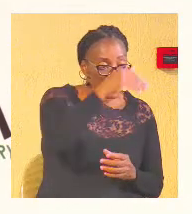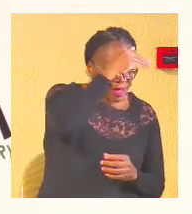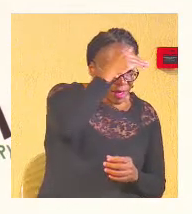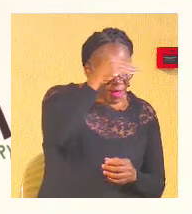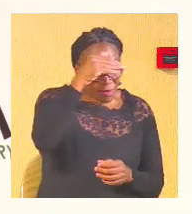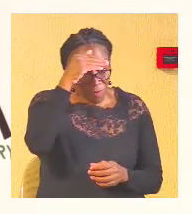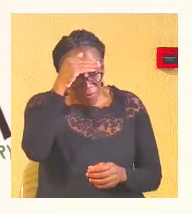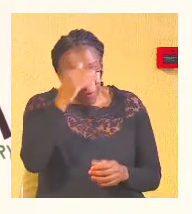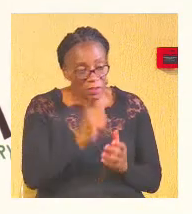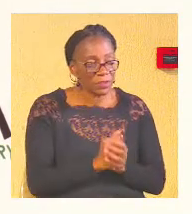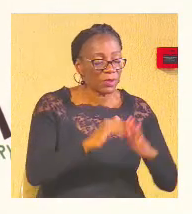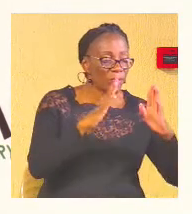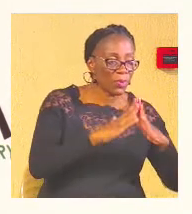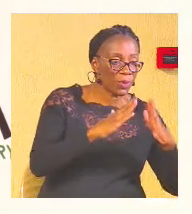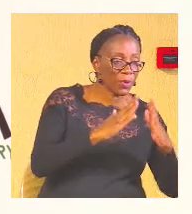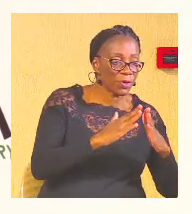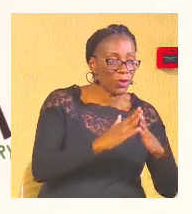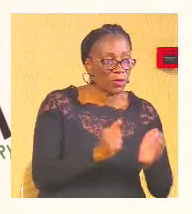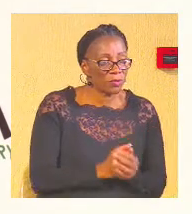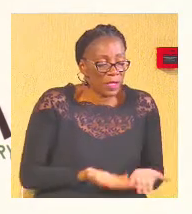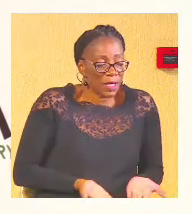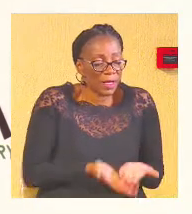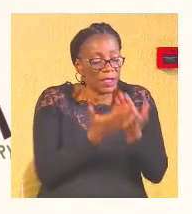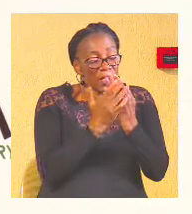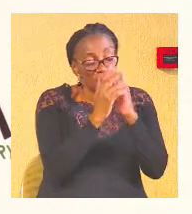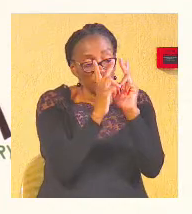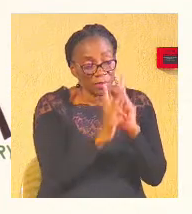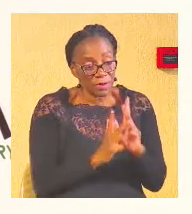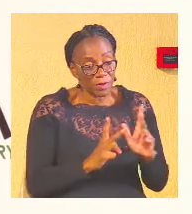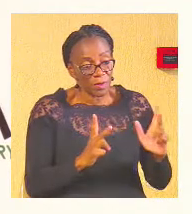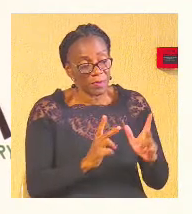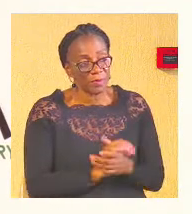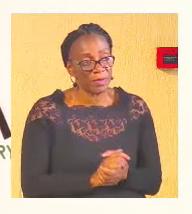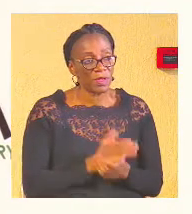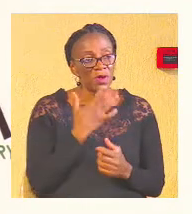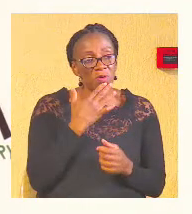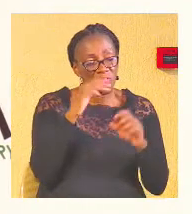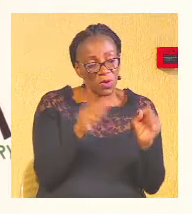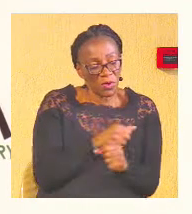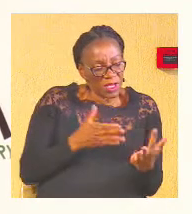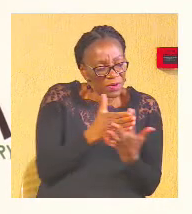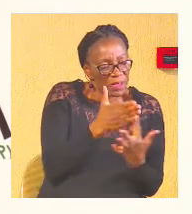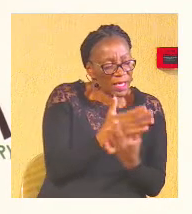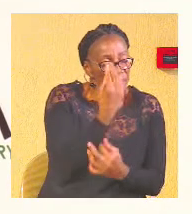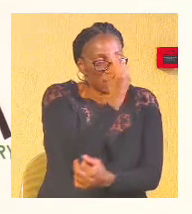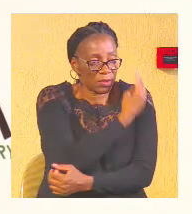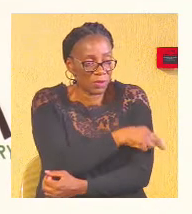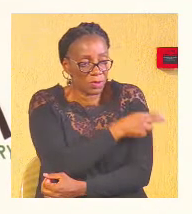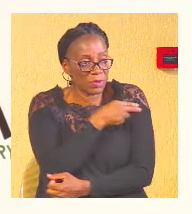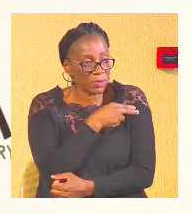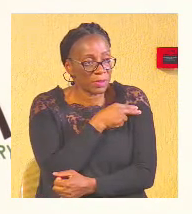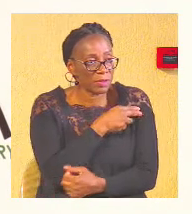public to attend to people, particularly those that do not have easy access to public health care